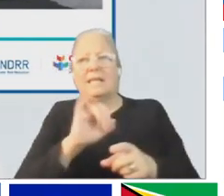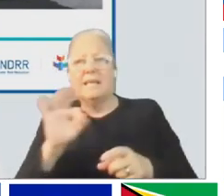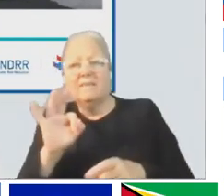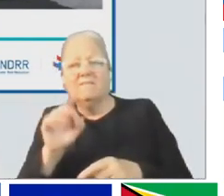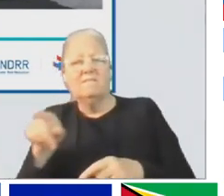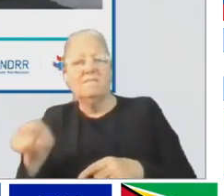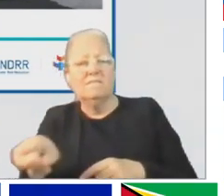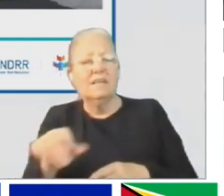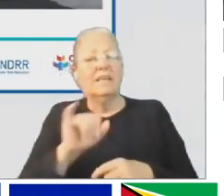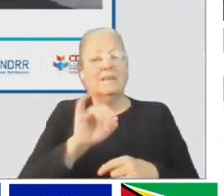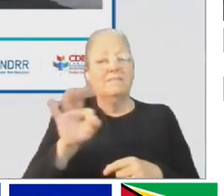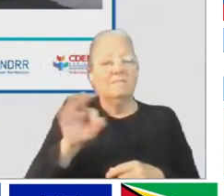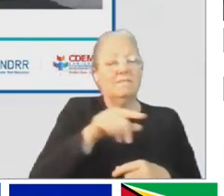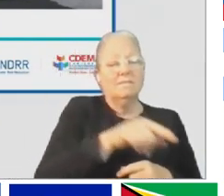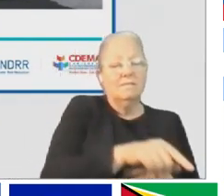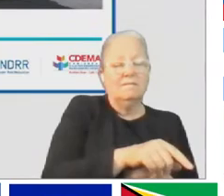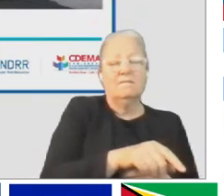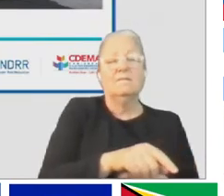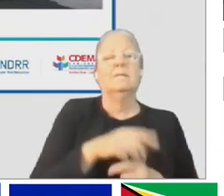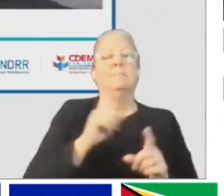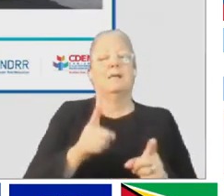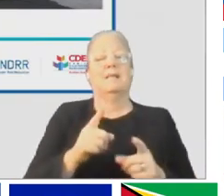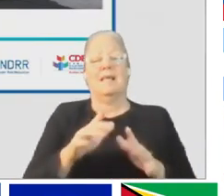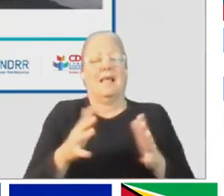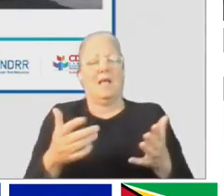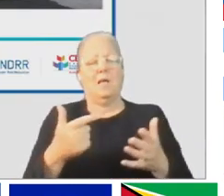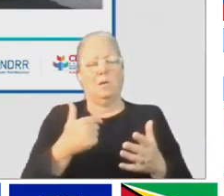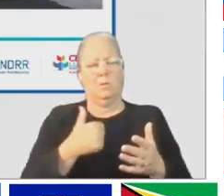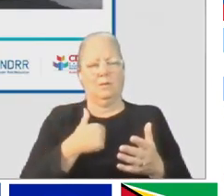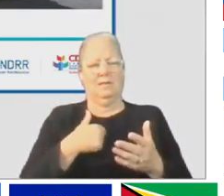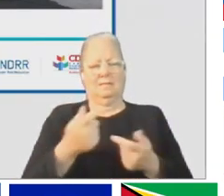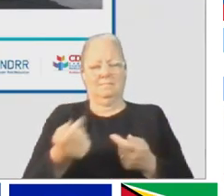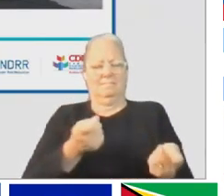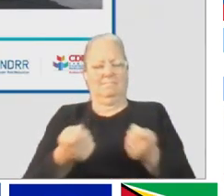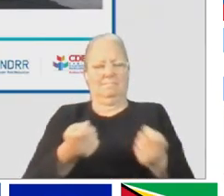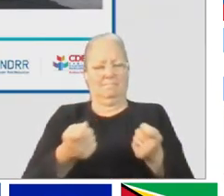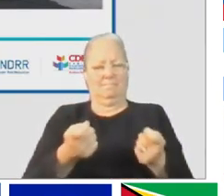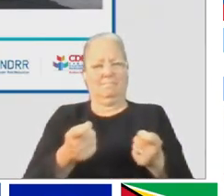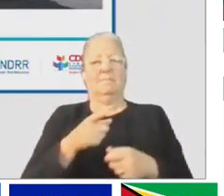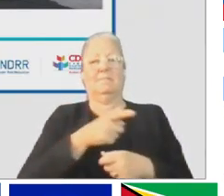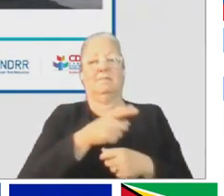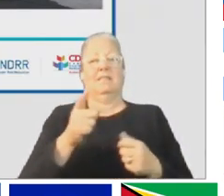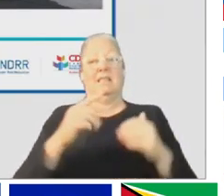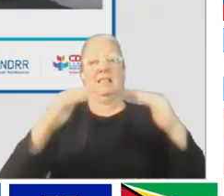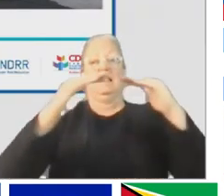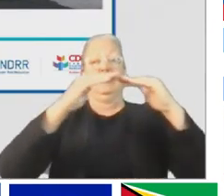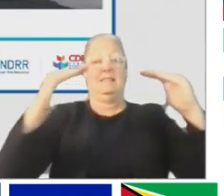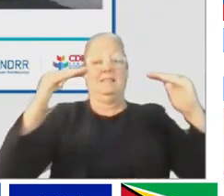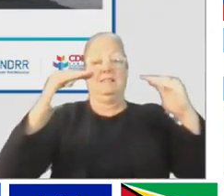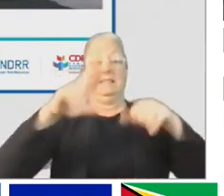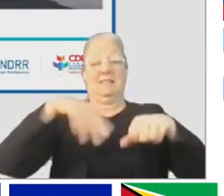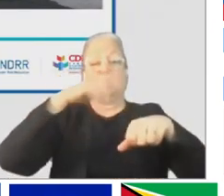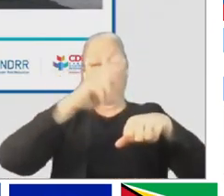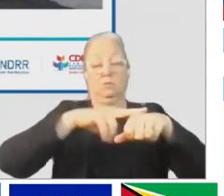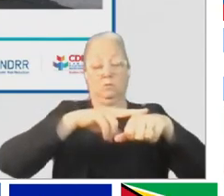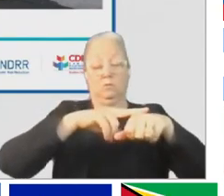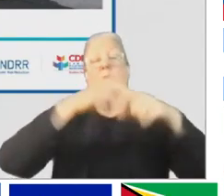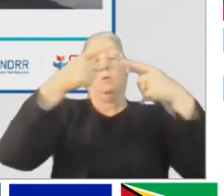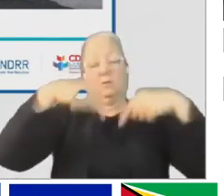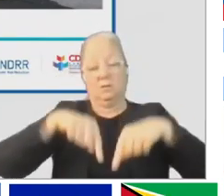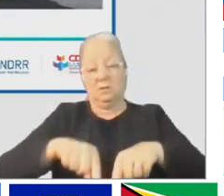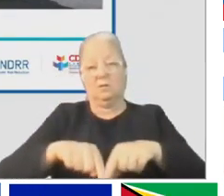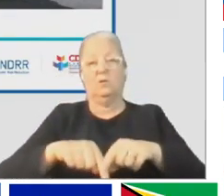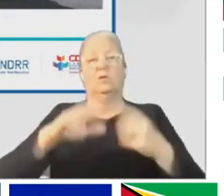manage at the national level, at the community level, because persons can be displaced for quite some time. We have